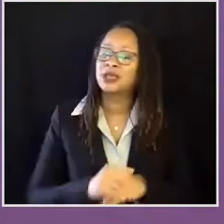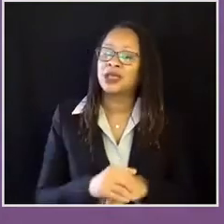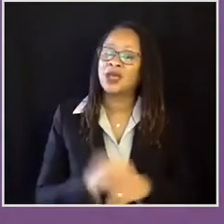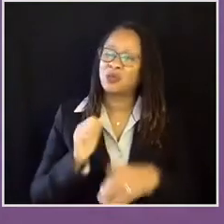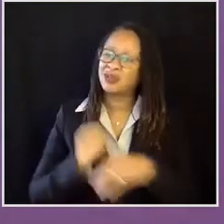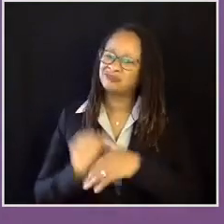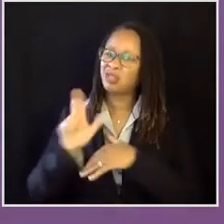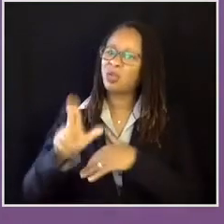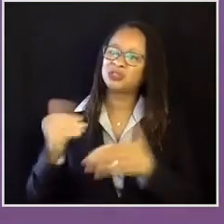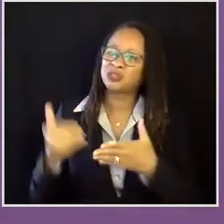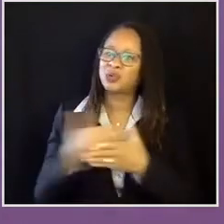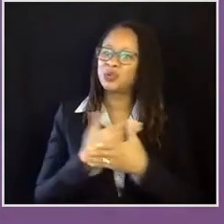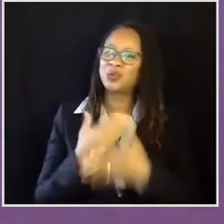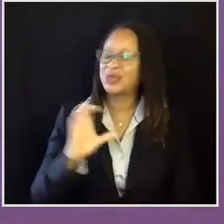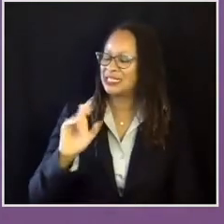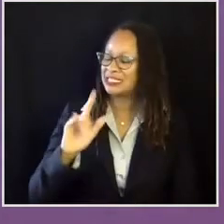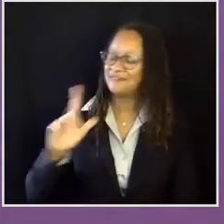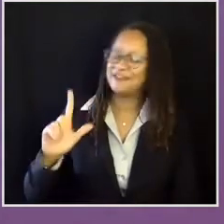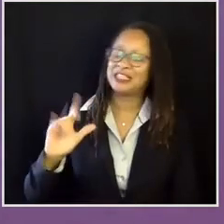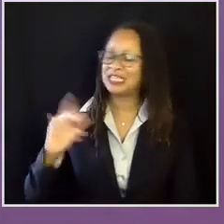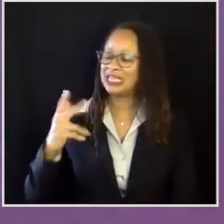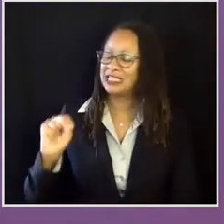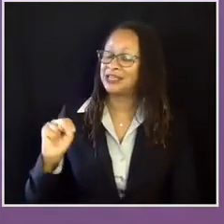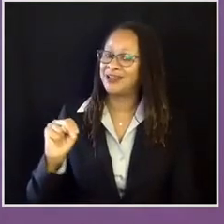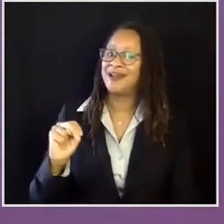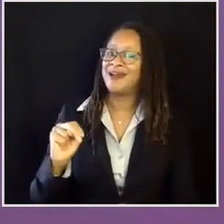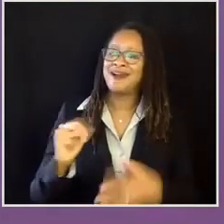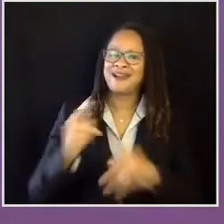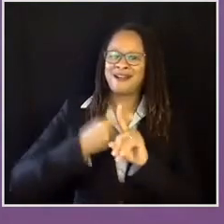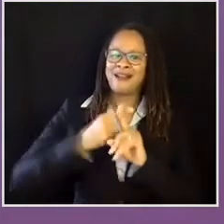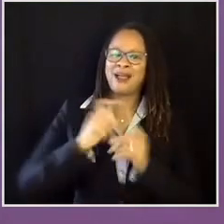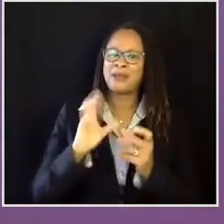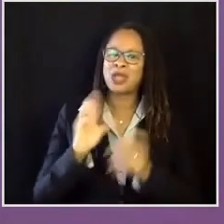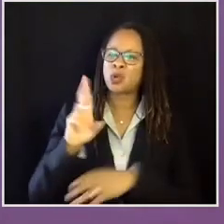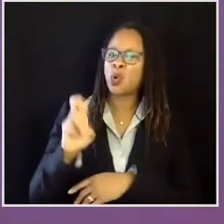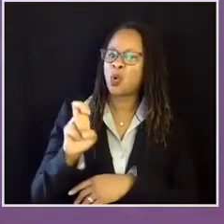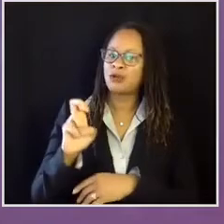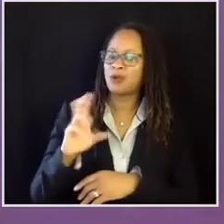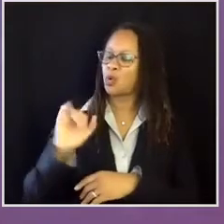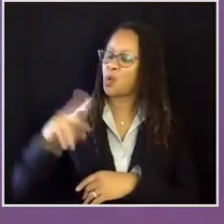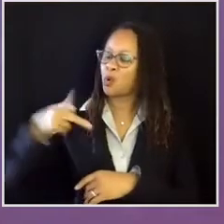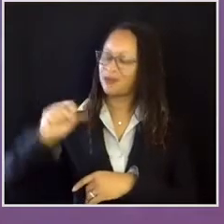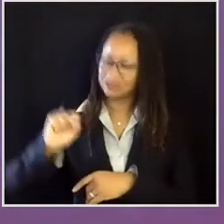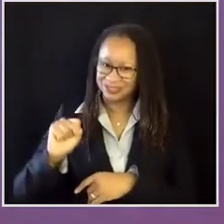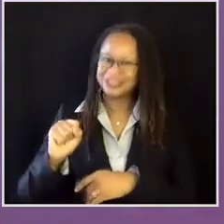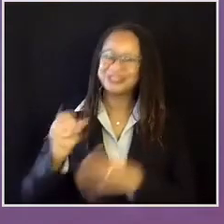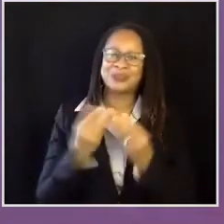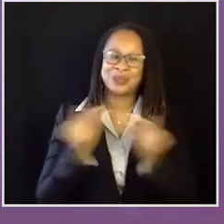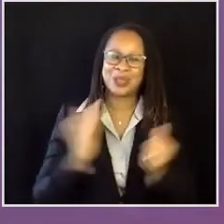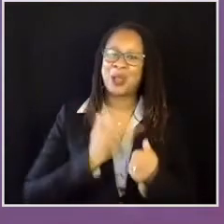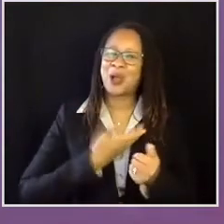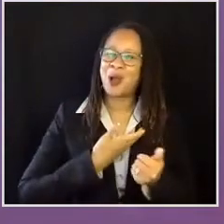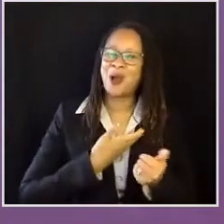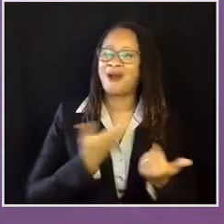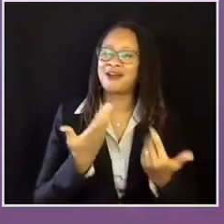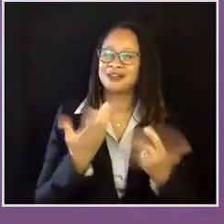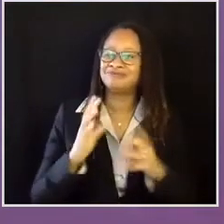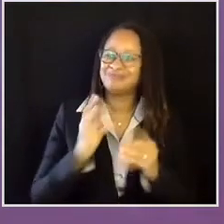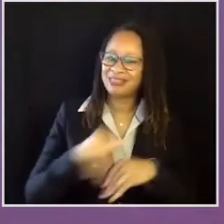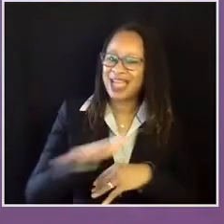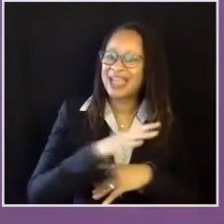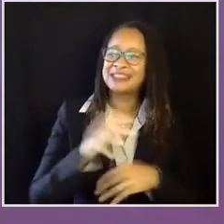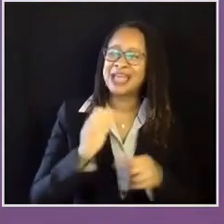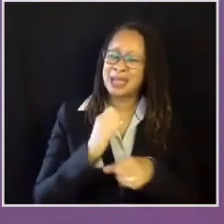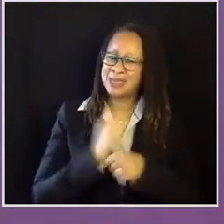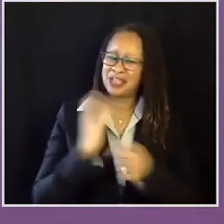civilian climate corps to heal our public lands and make use of us less vulnerable, make us much